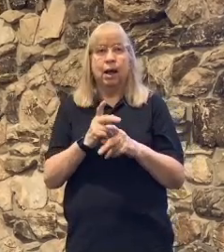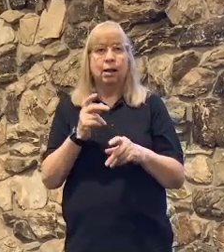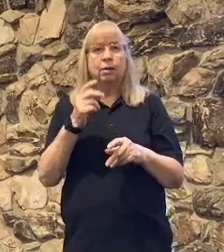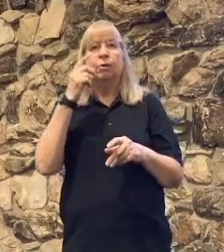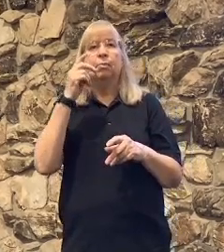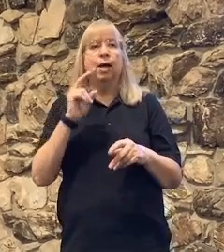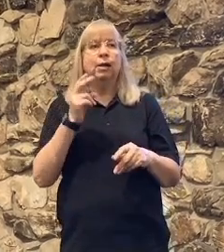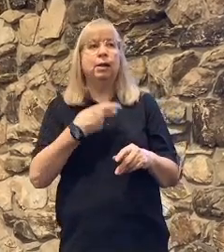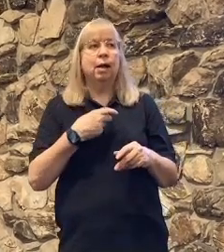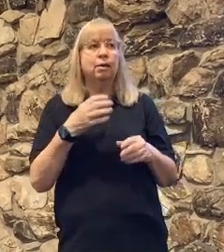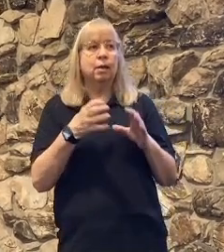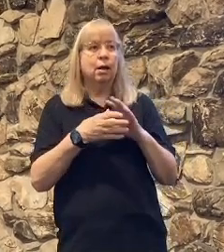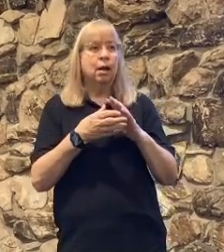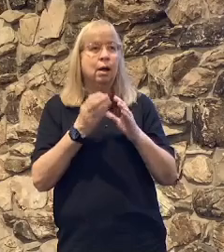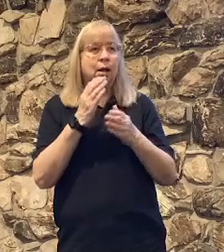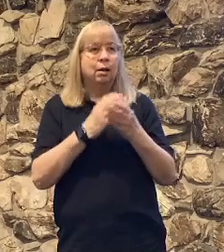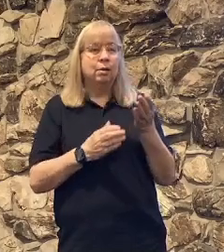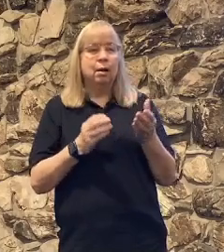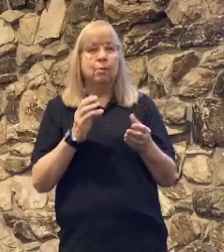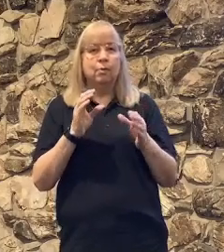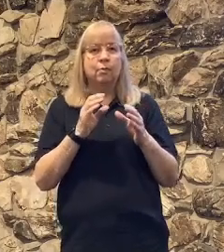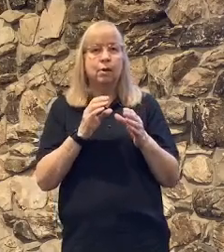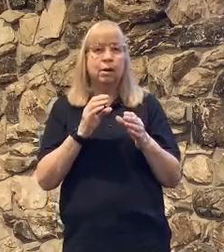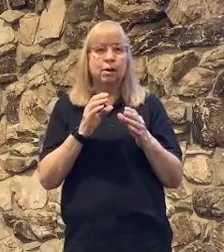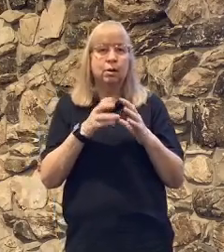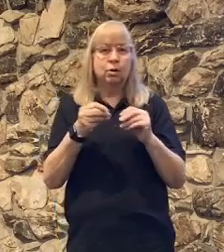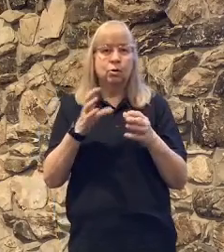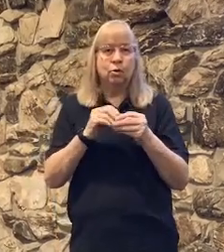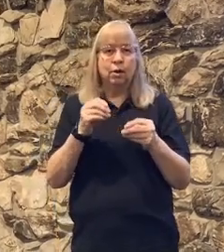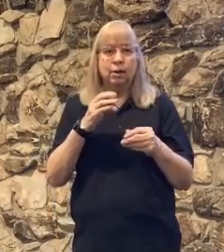us of some of the stories from our children's childhood.